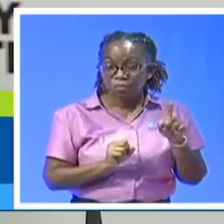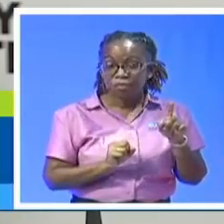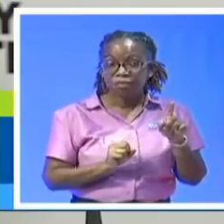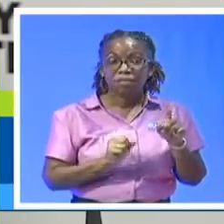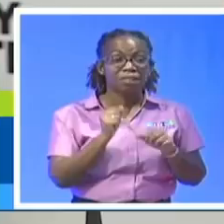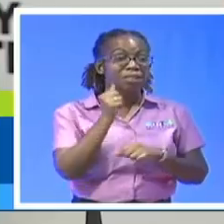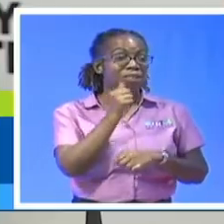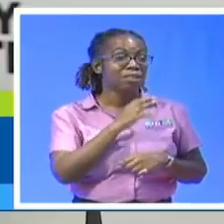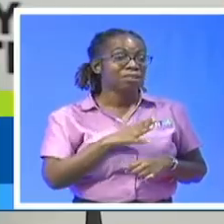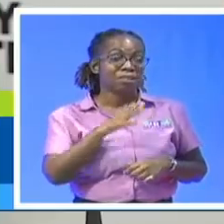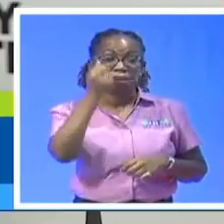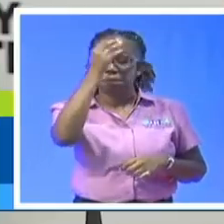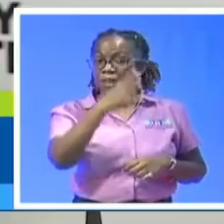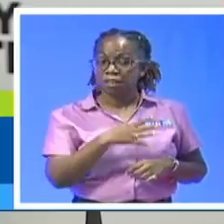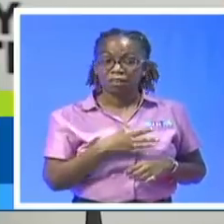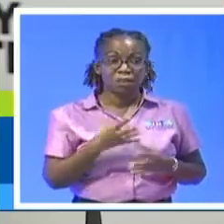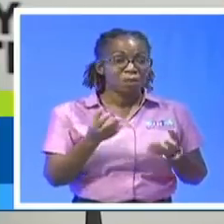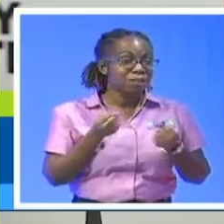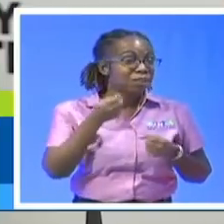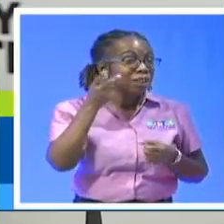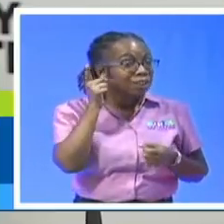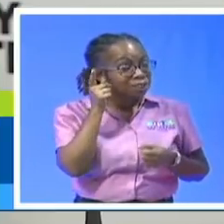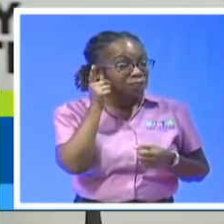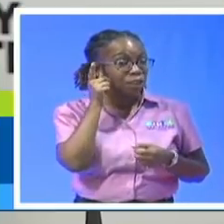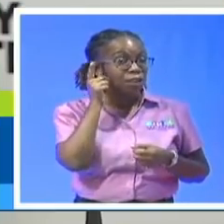and the public, I want you to listen to this again.